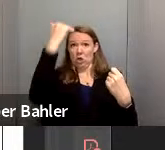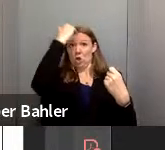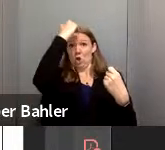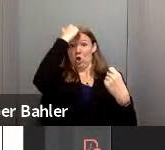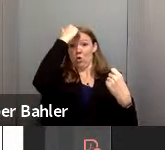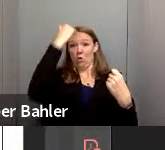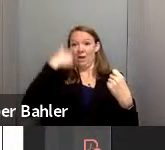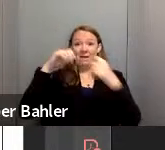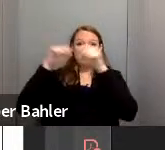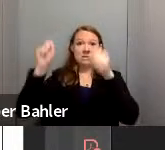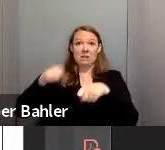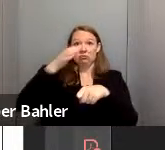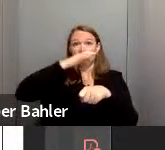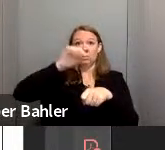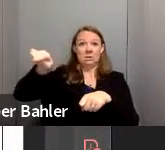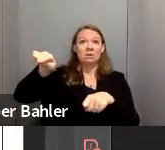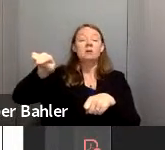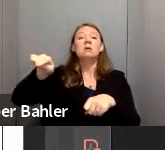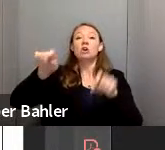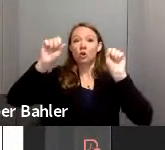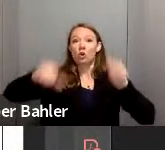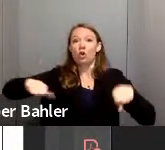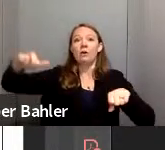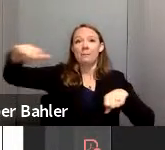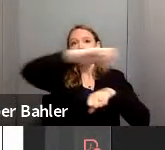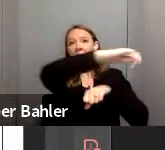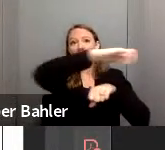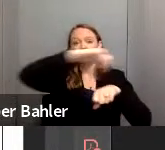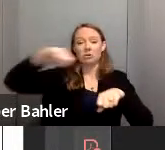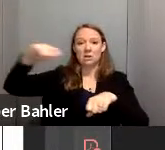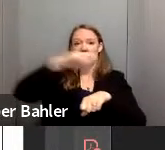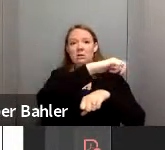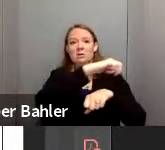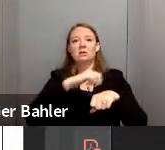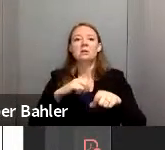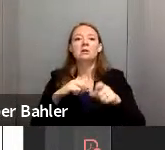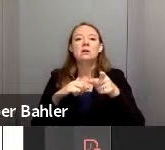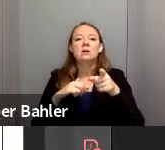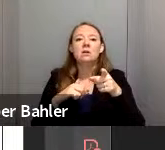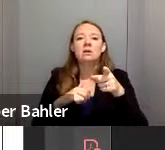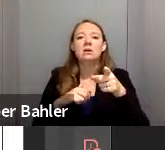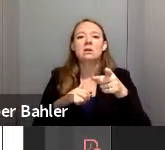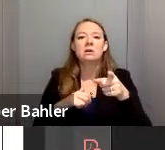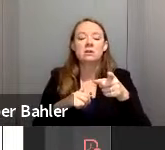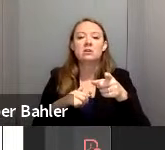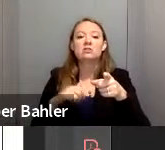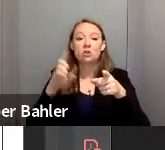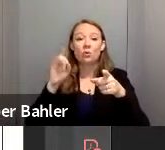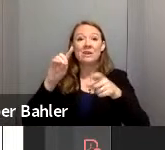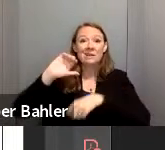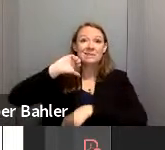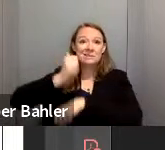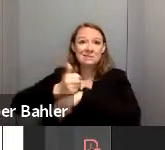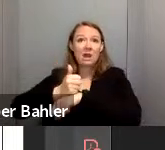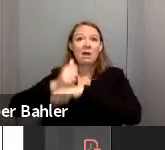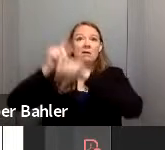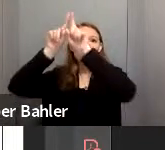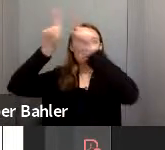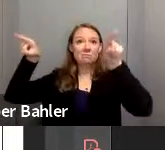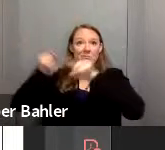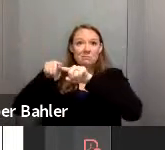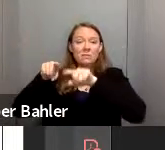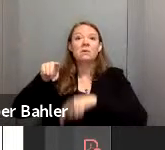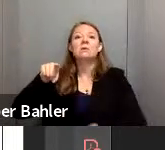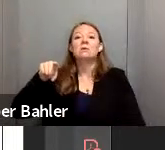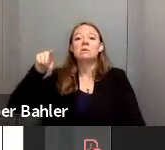pedestrians. So we have accented on the impact attenuator a pedestrian crossing sign with yellow flashing